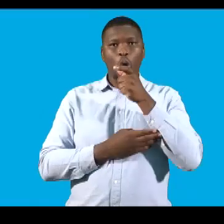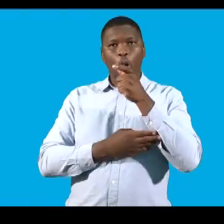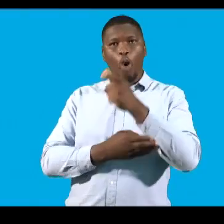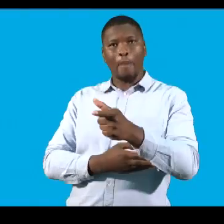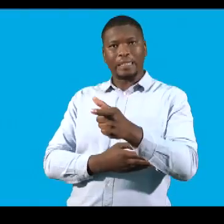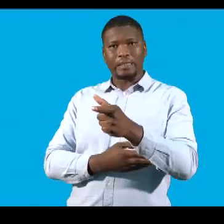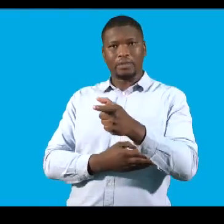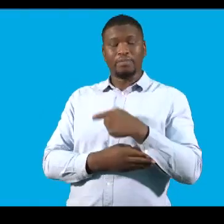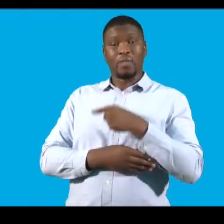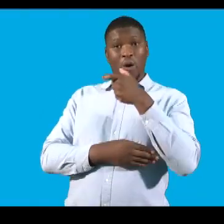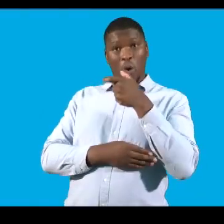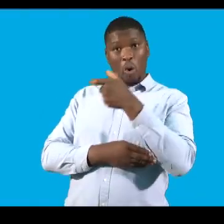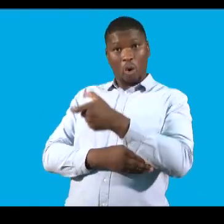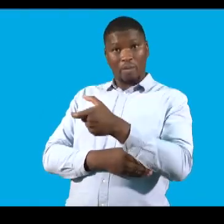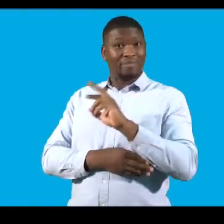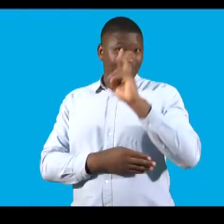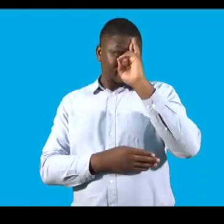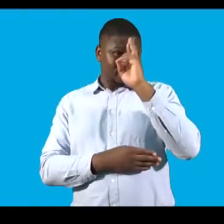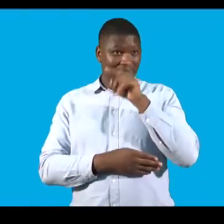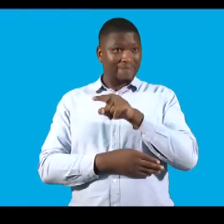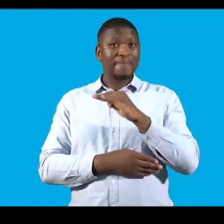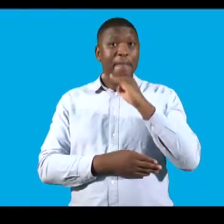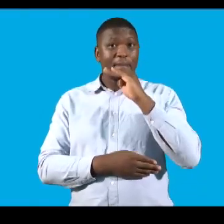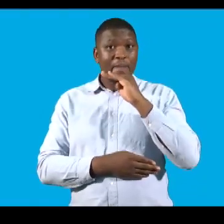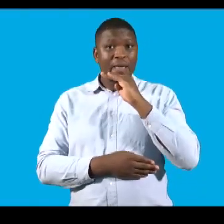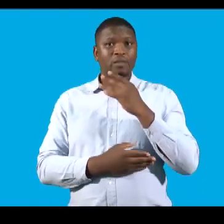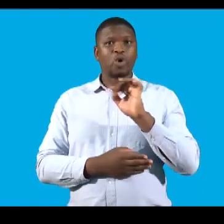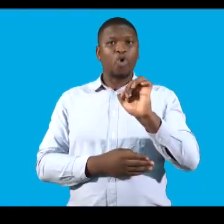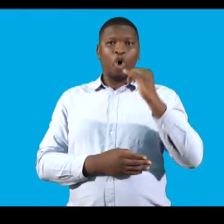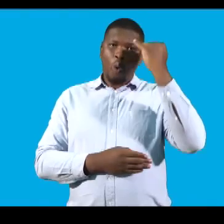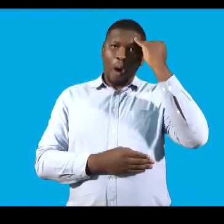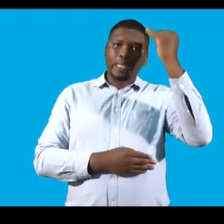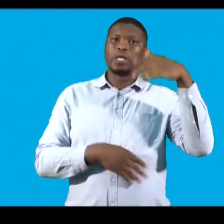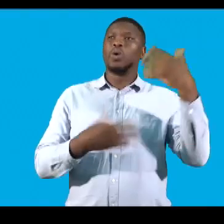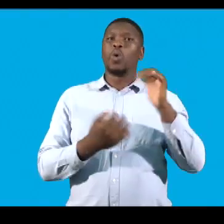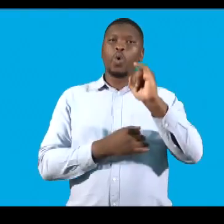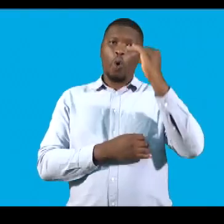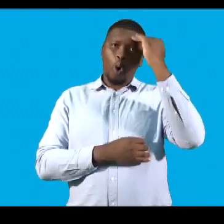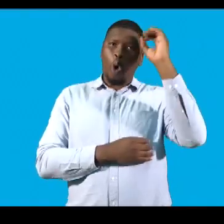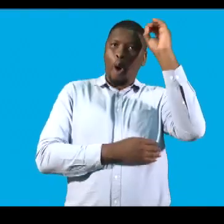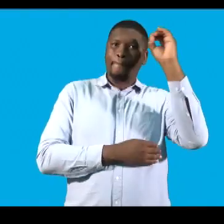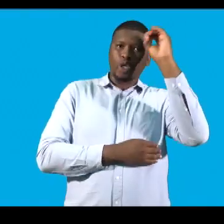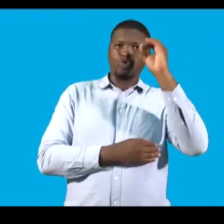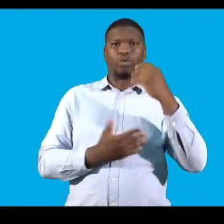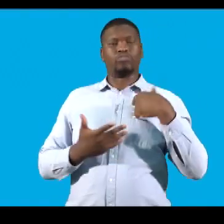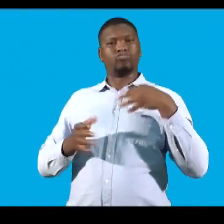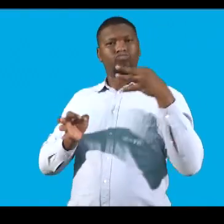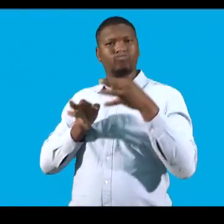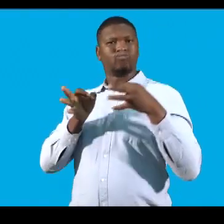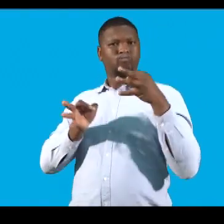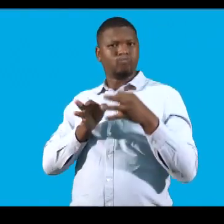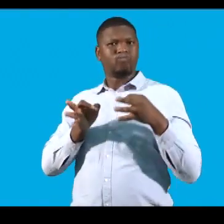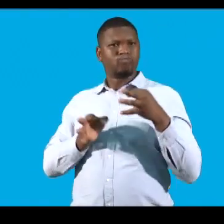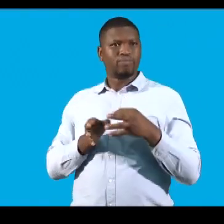on. Comment on. Remember, this refers to giving your opinion of something. That's the first aspect of the